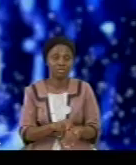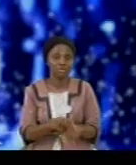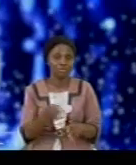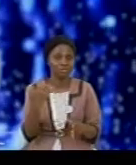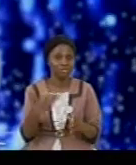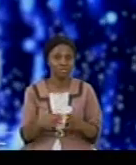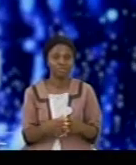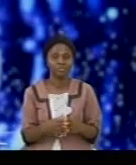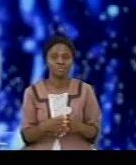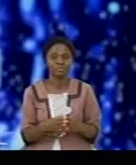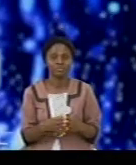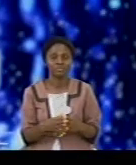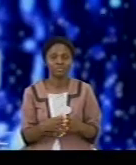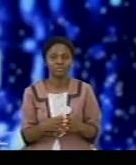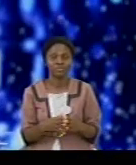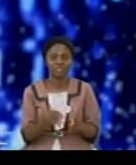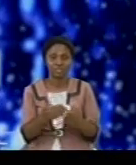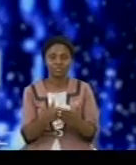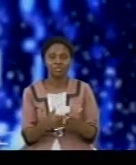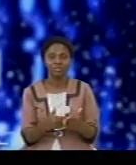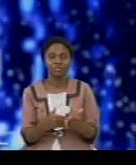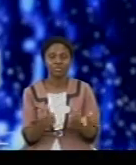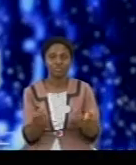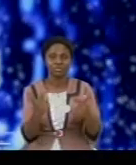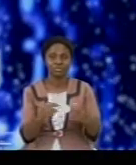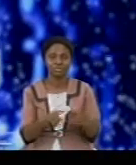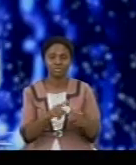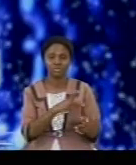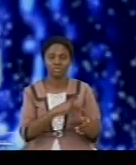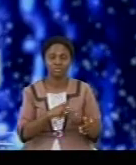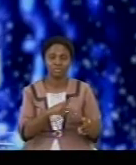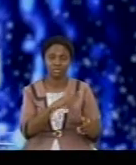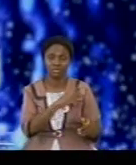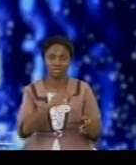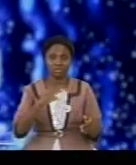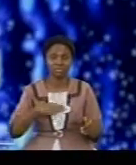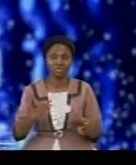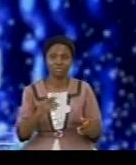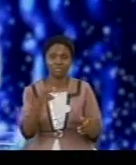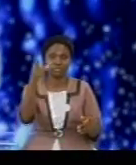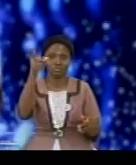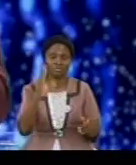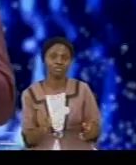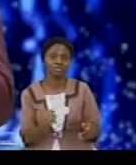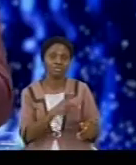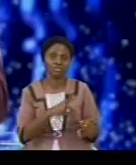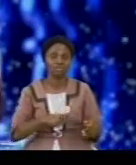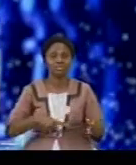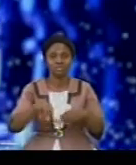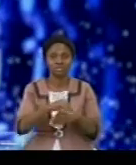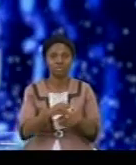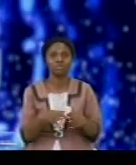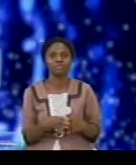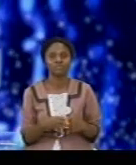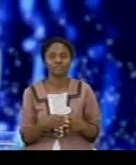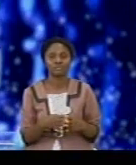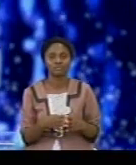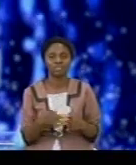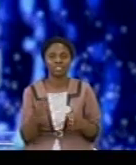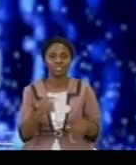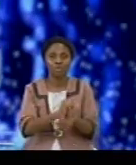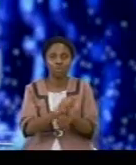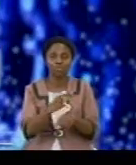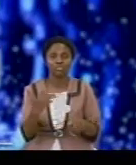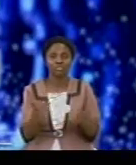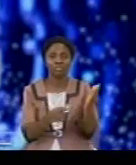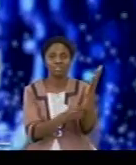into the citizenship of God's kingdom. Because with carnal works, with the works of the flesh,